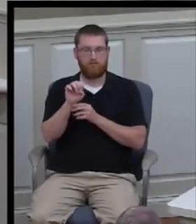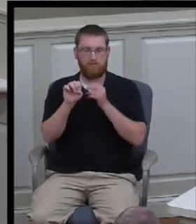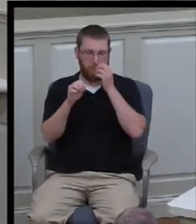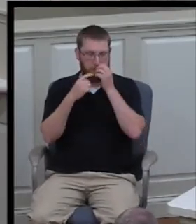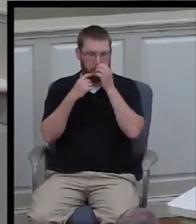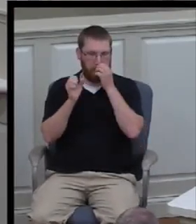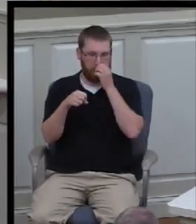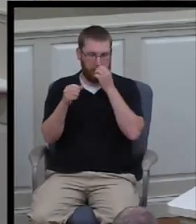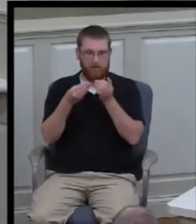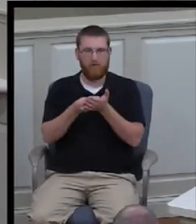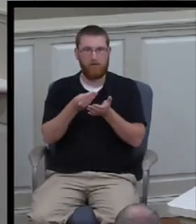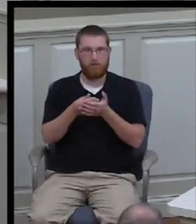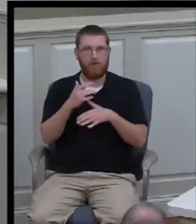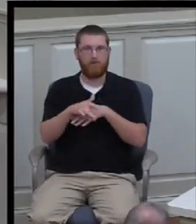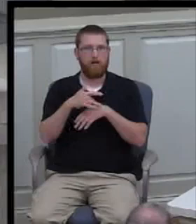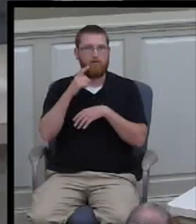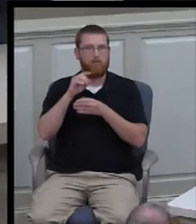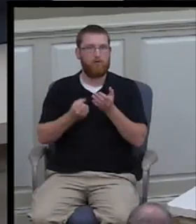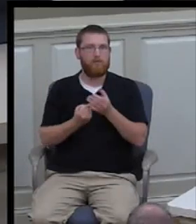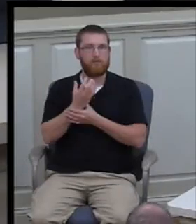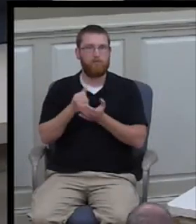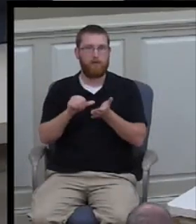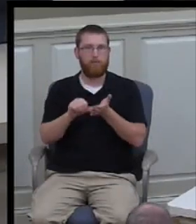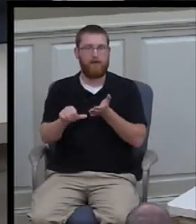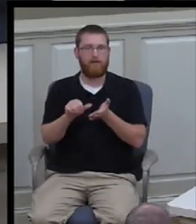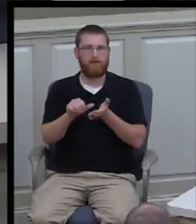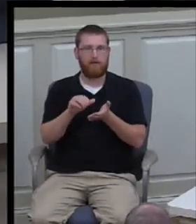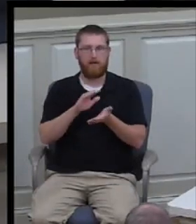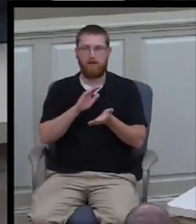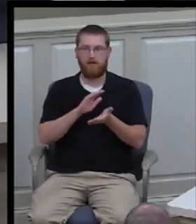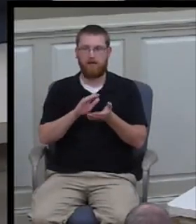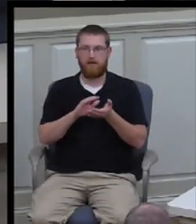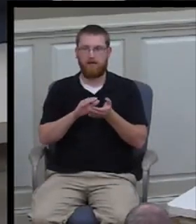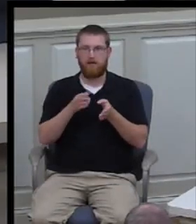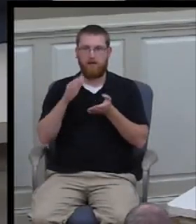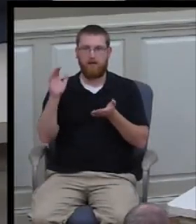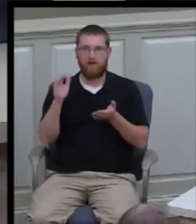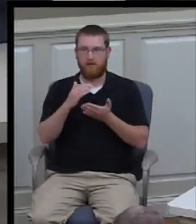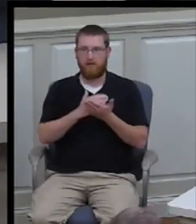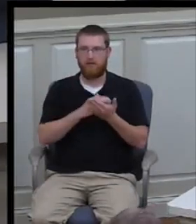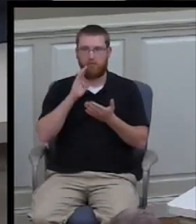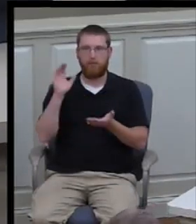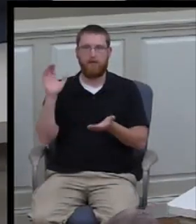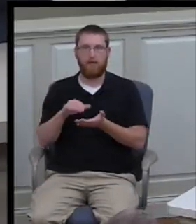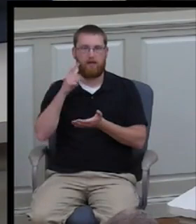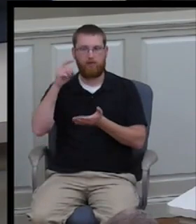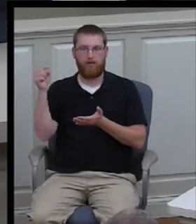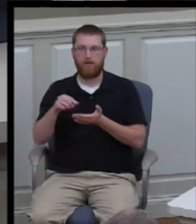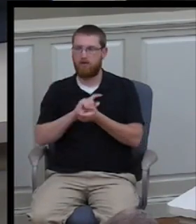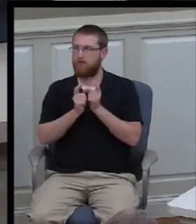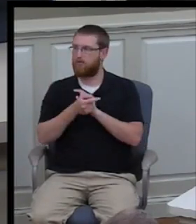that the funds available for the spring paving list are going to be slightly smaller to compensate for this change order necessarily.